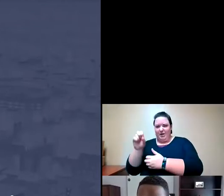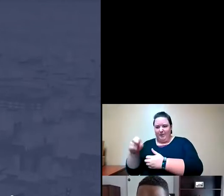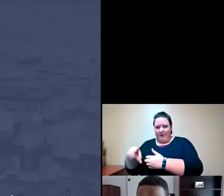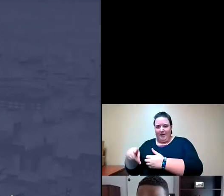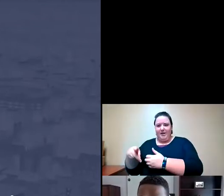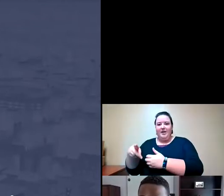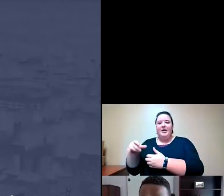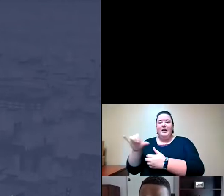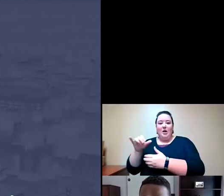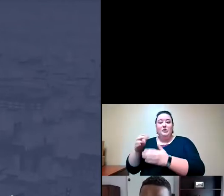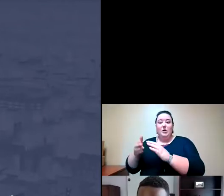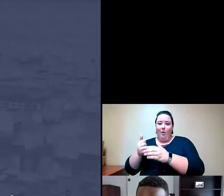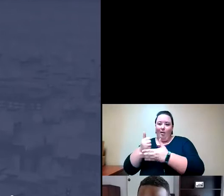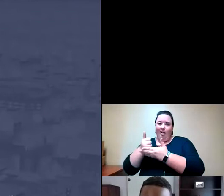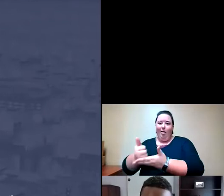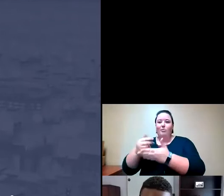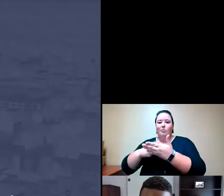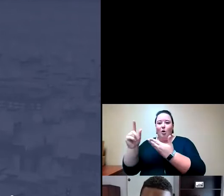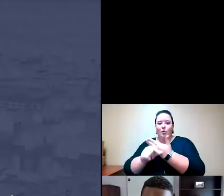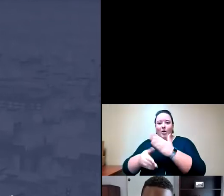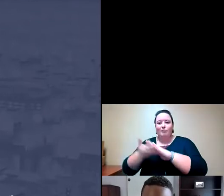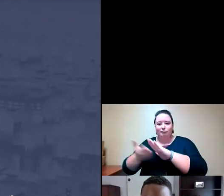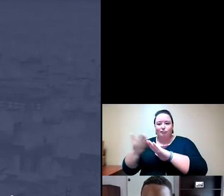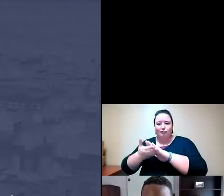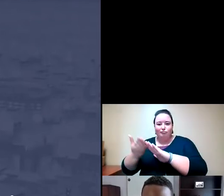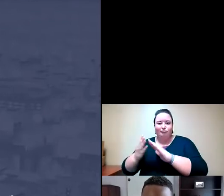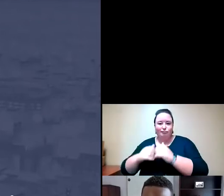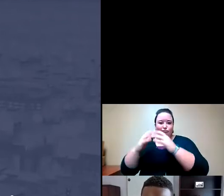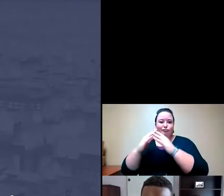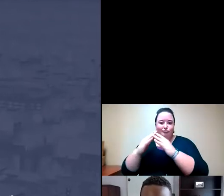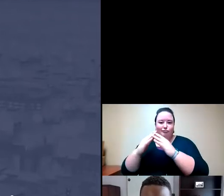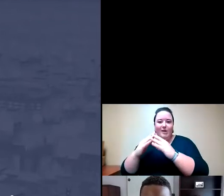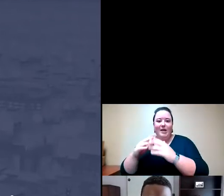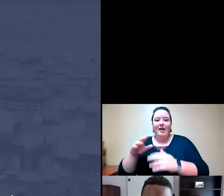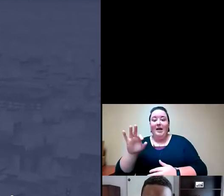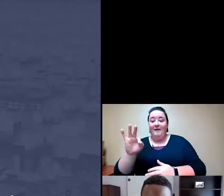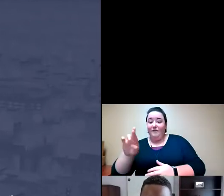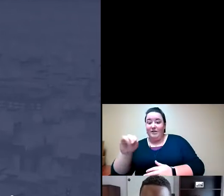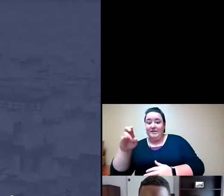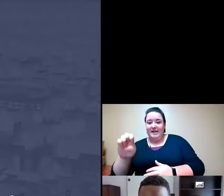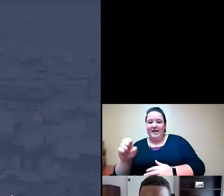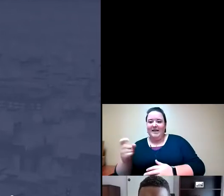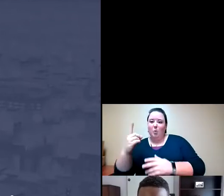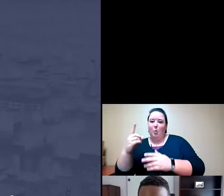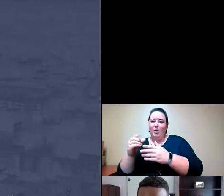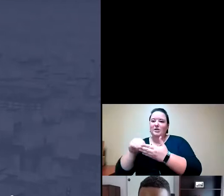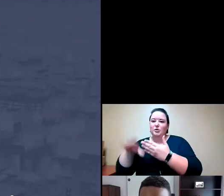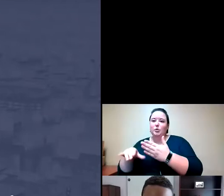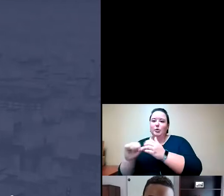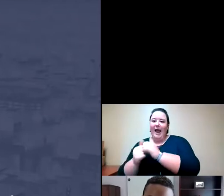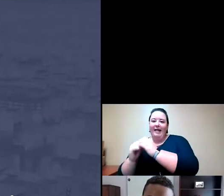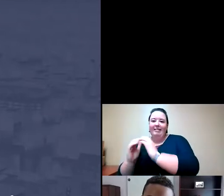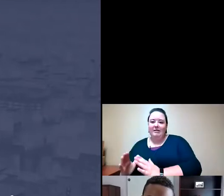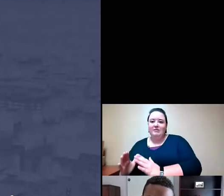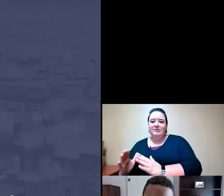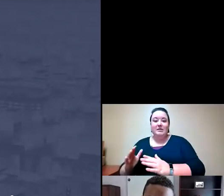our program up and running. And then Mr. Matthew Fritzy is a graduate student in kinesiology, who's one of our student athletes. This current